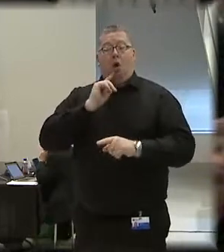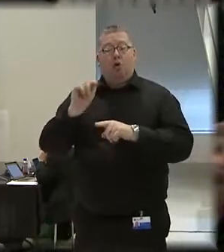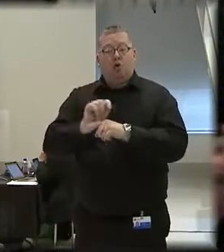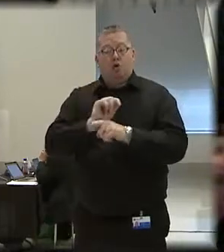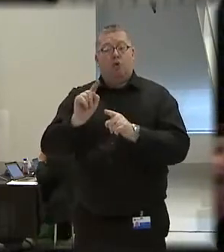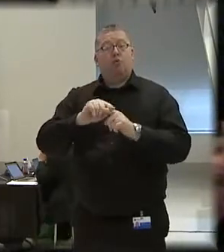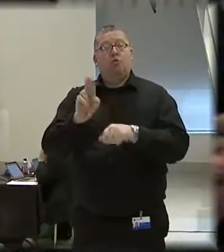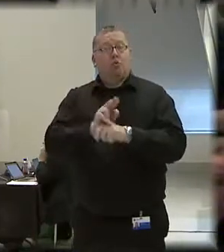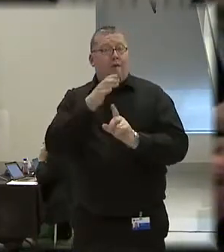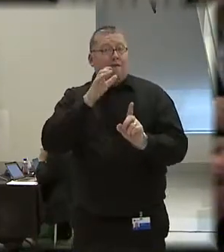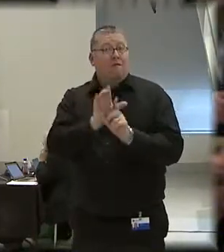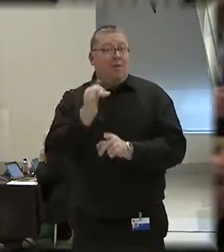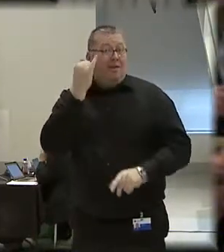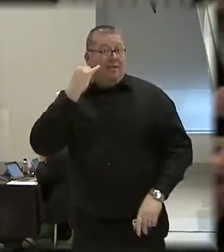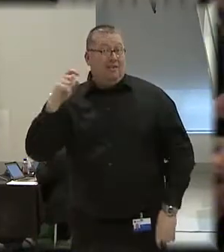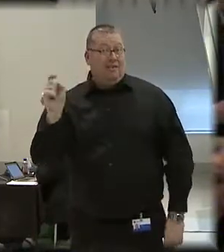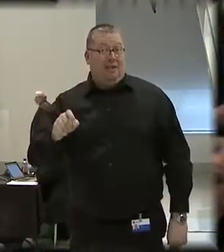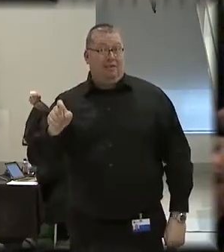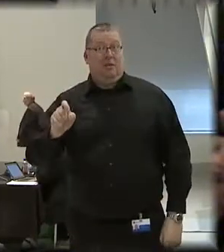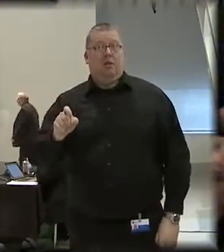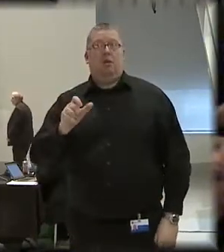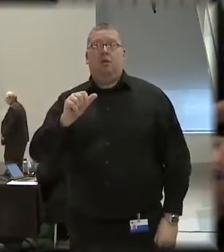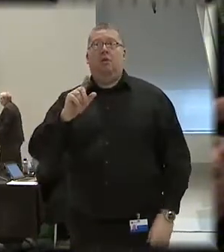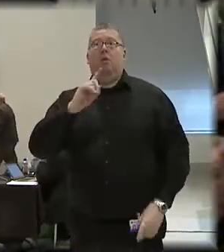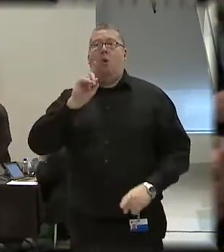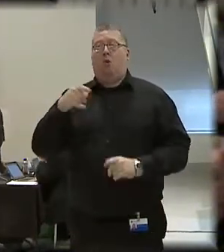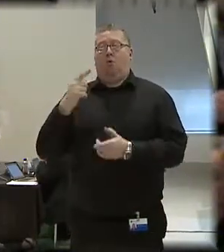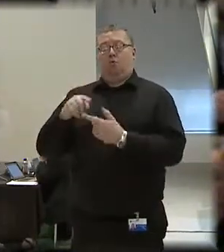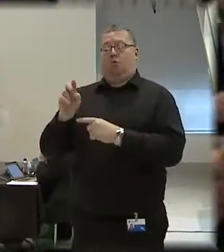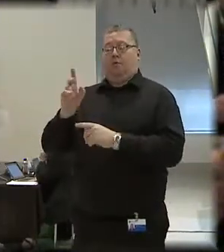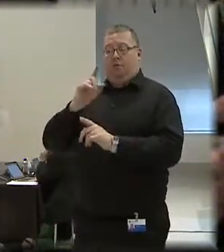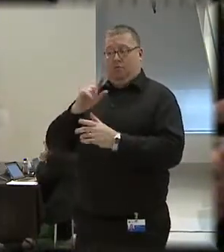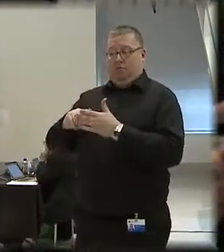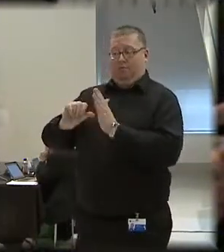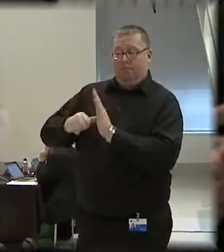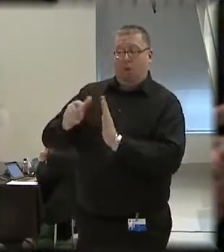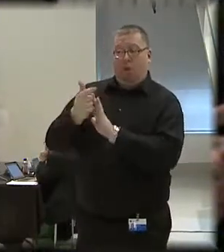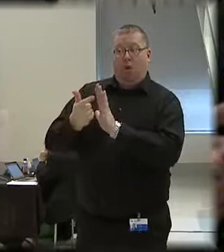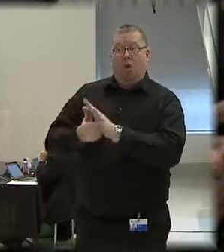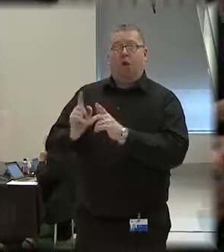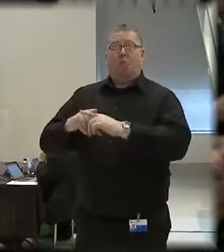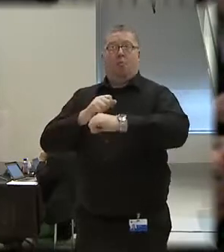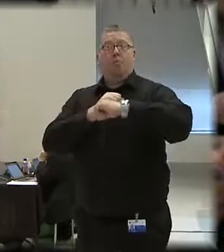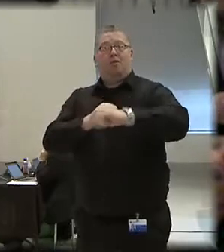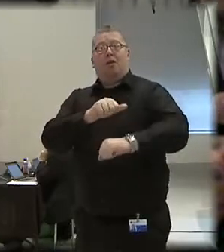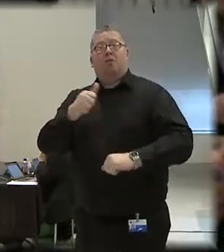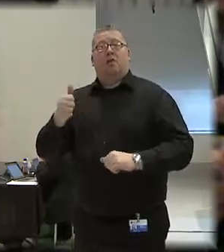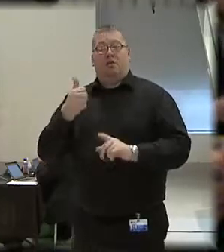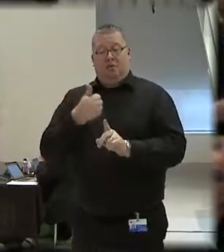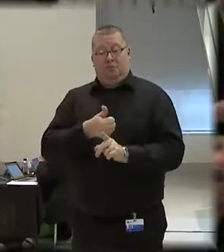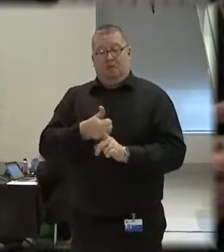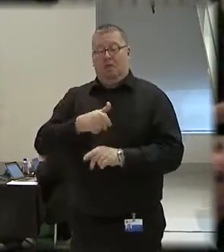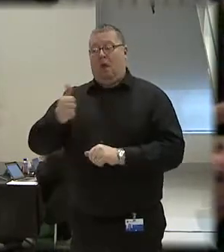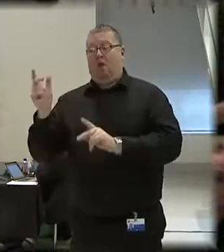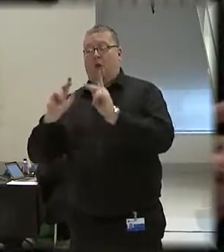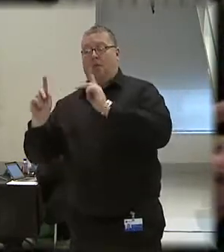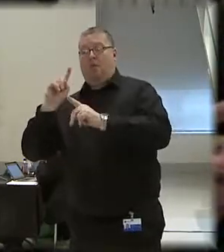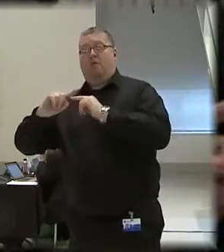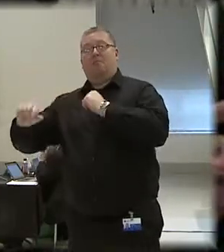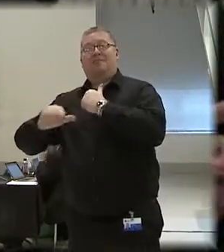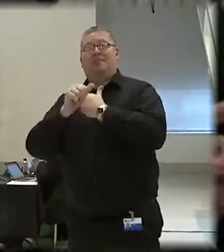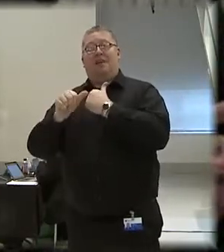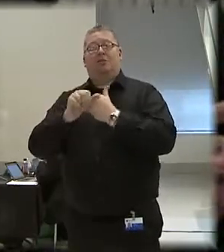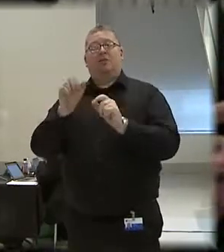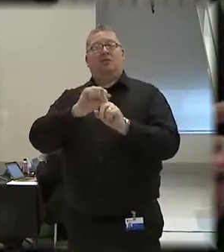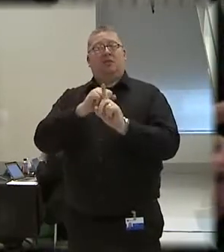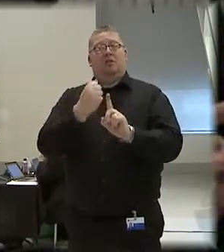if necessary, not only to enforce the law, but to defend themselves and protect other citizens in dangerous situations.